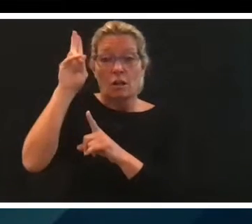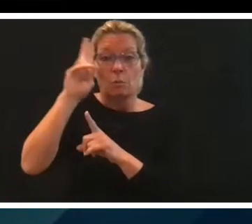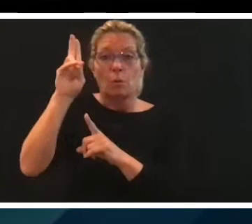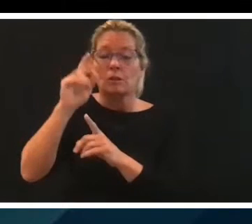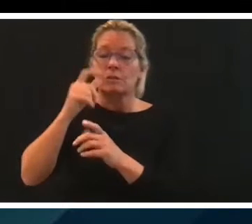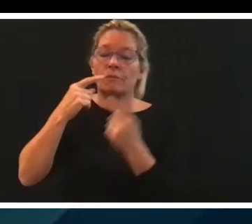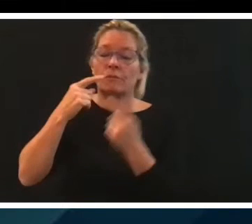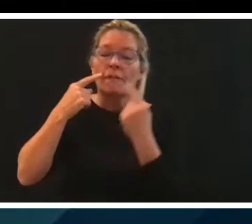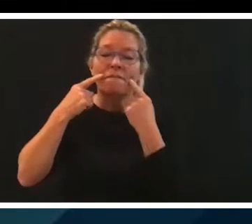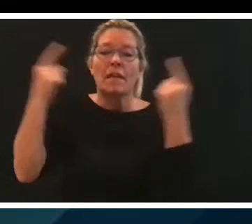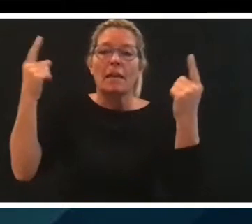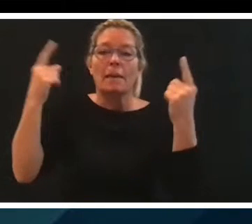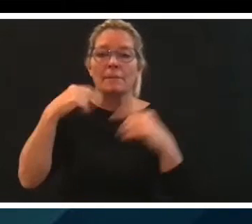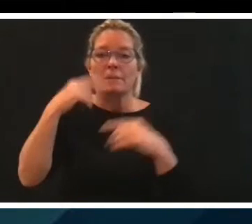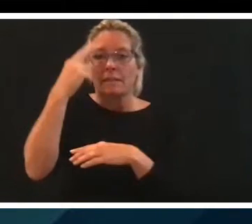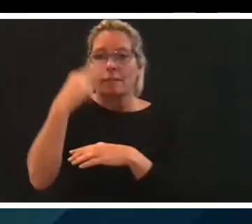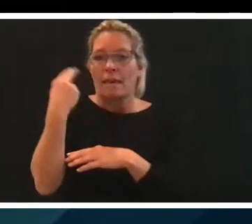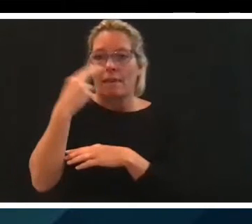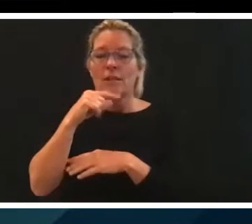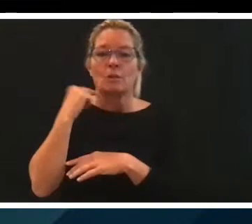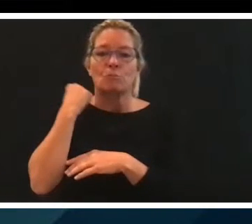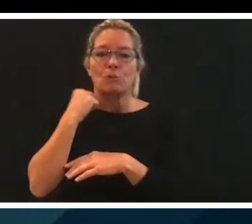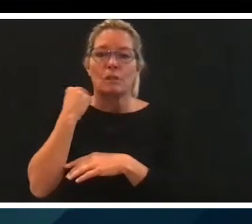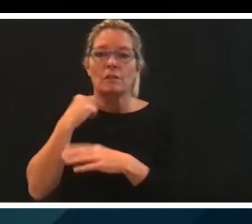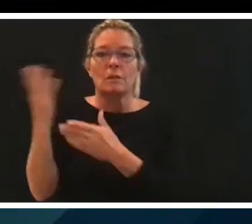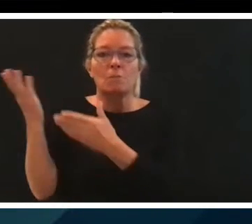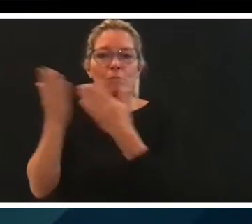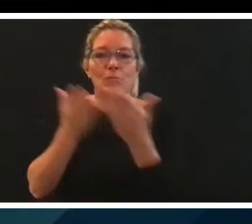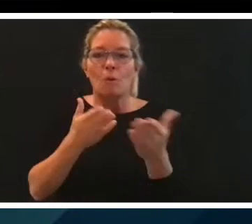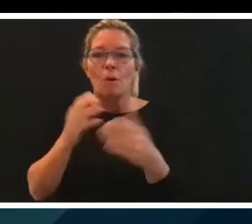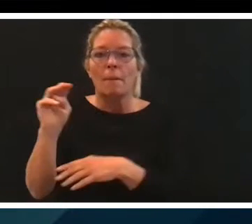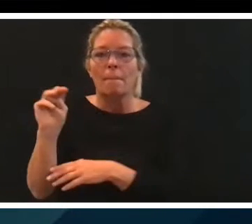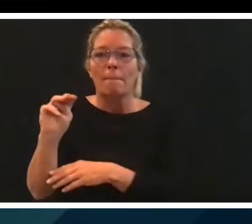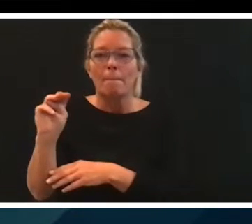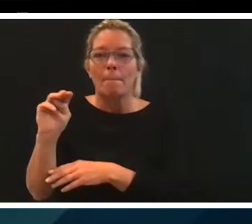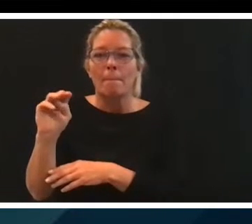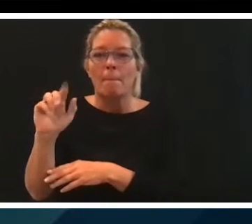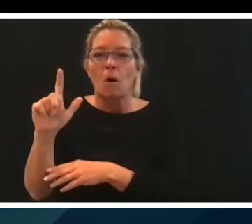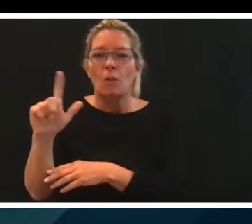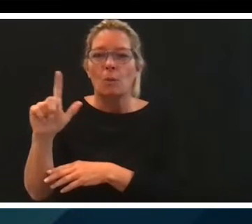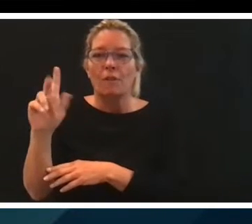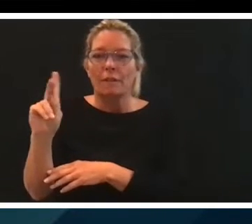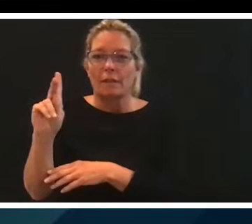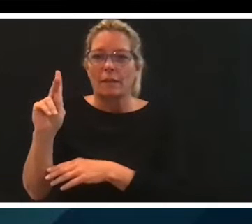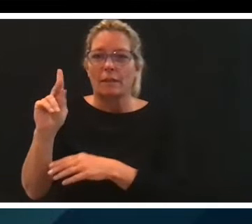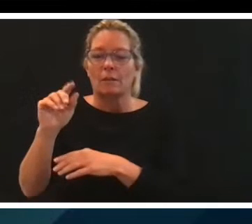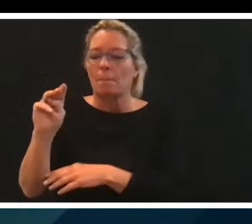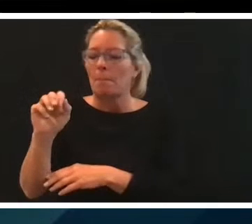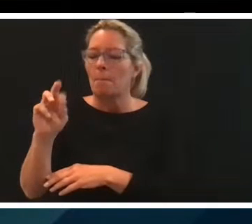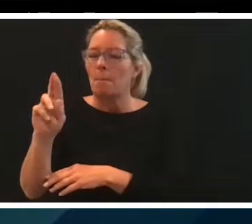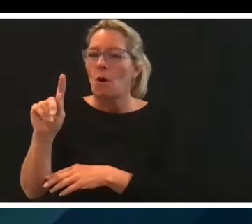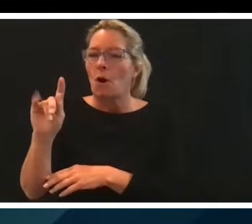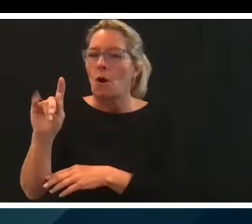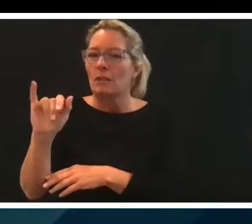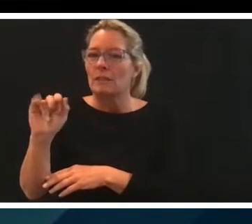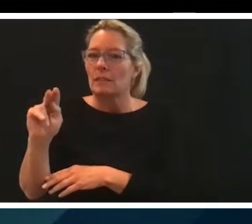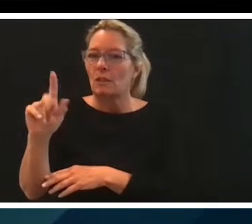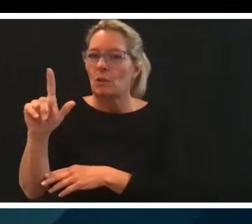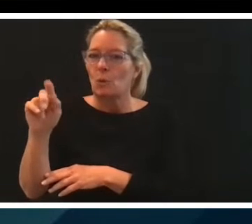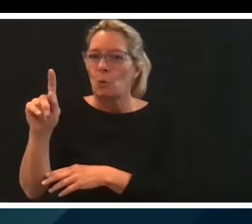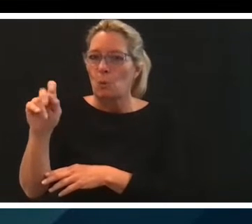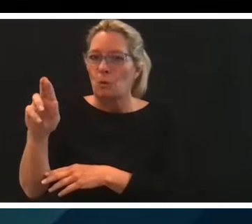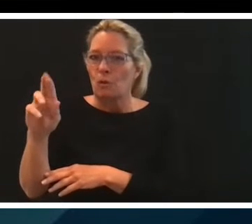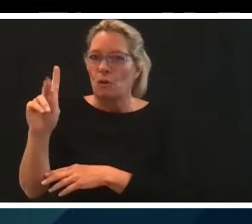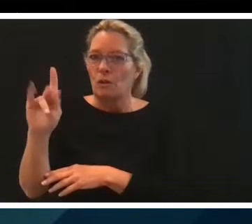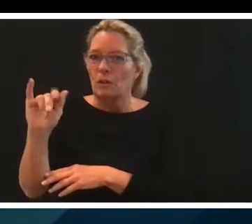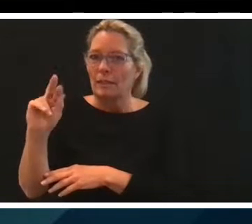He brought Martin Luther King to New York in the 60s, and it was a big deal in Brooklyn. And he bought me my first